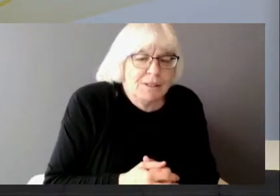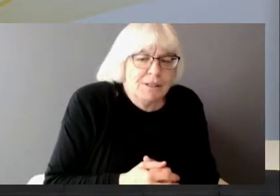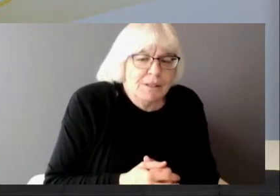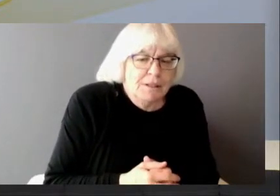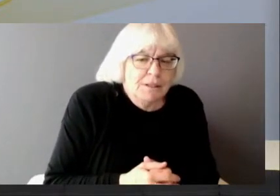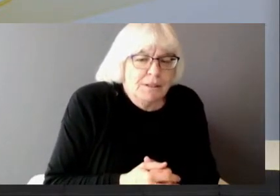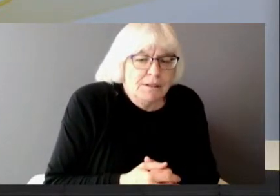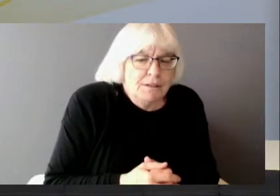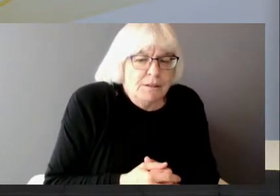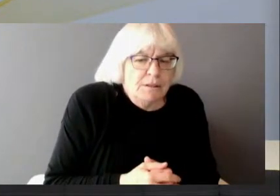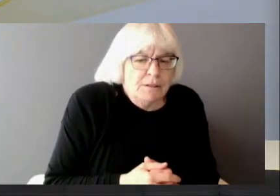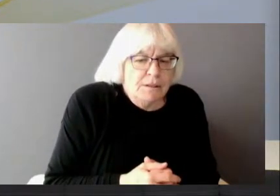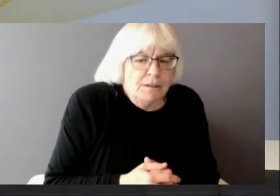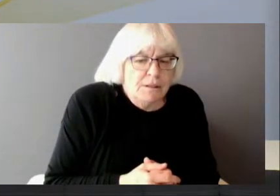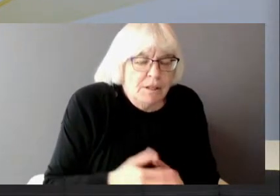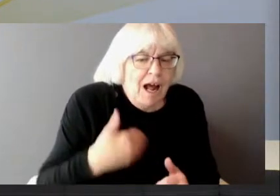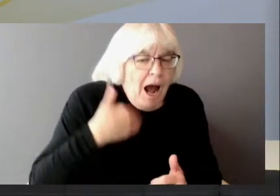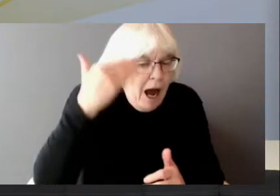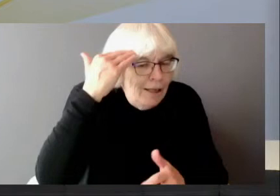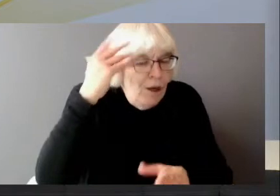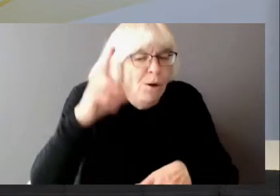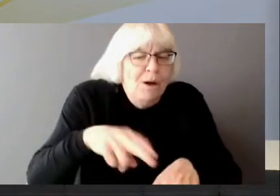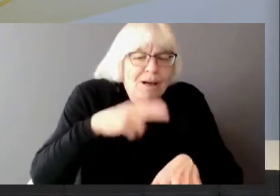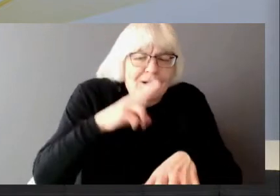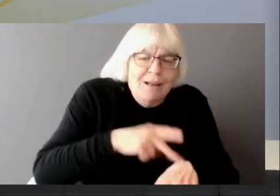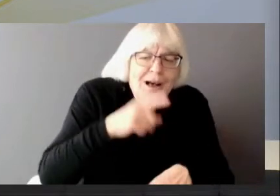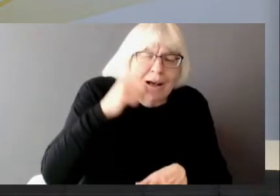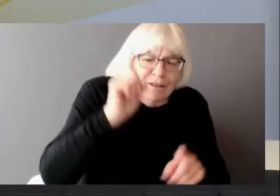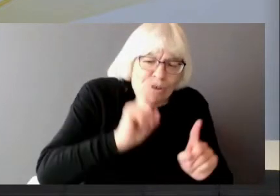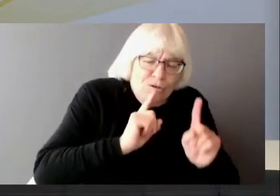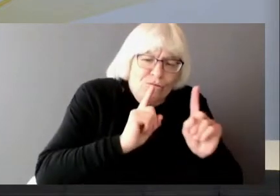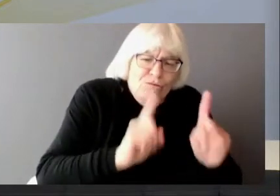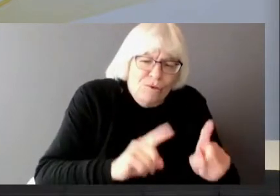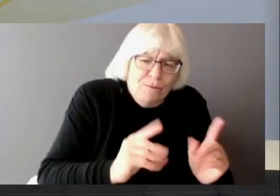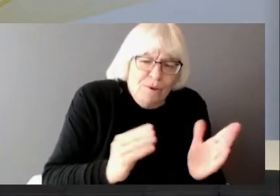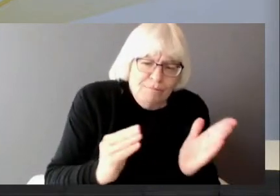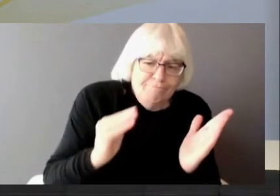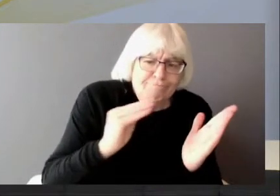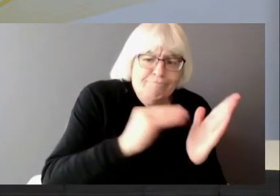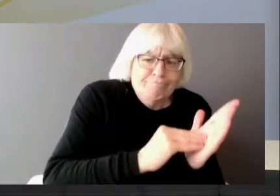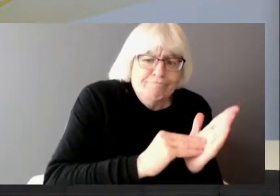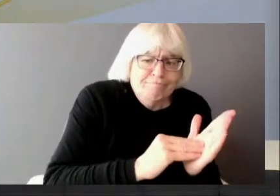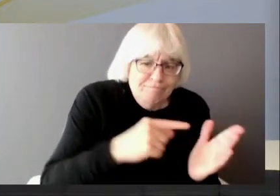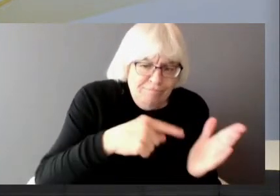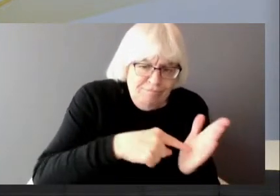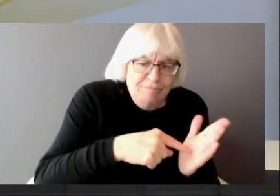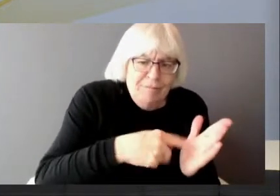media report that had some of PI's rapid test numbers that weren't